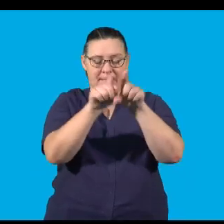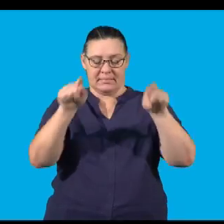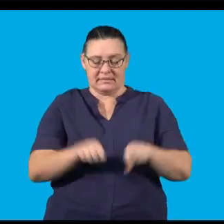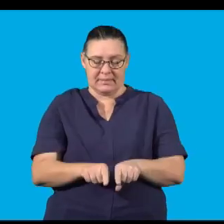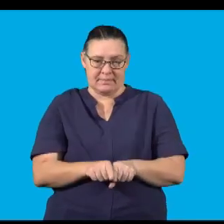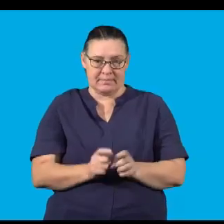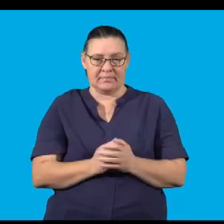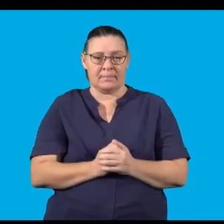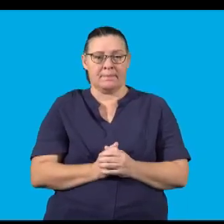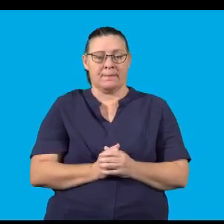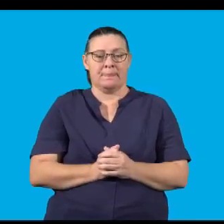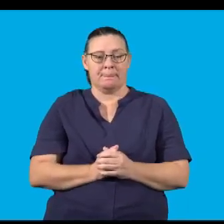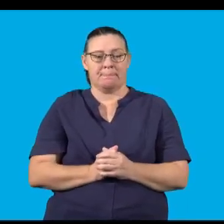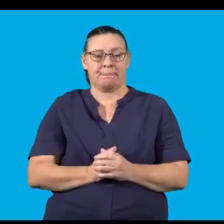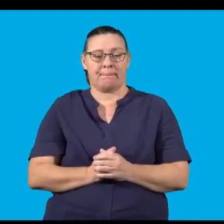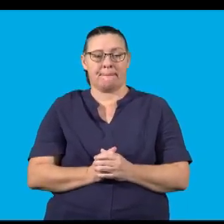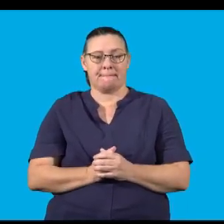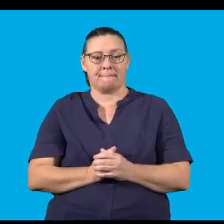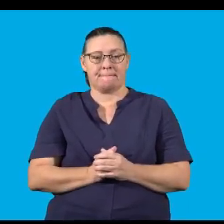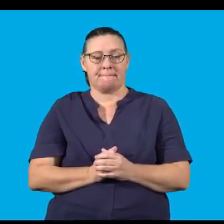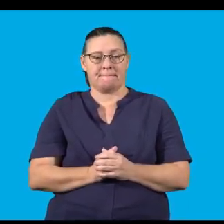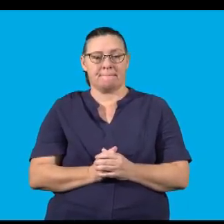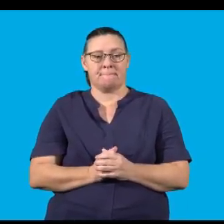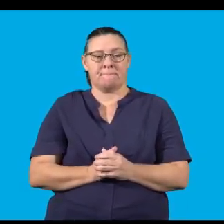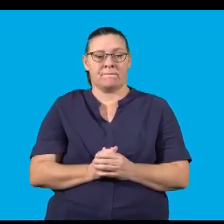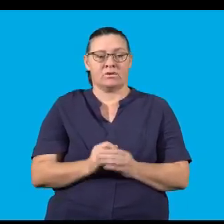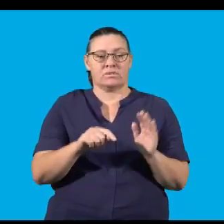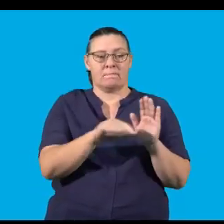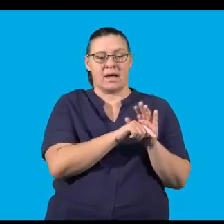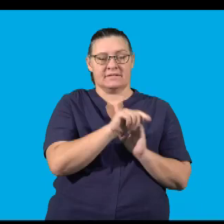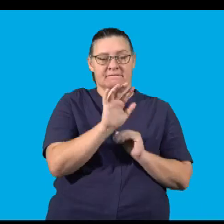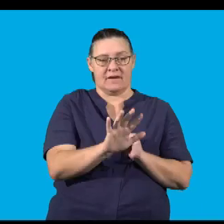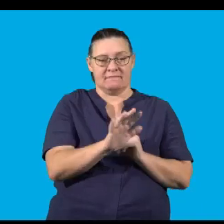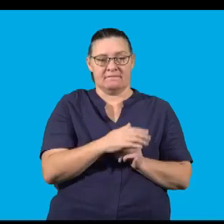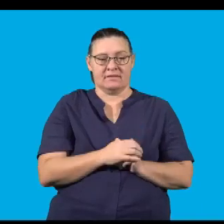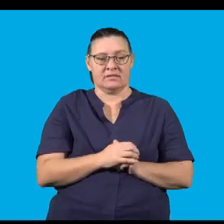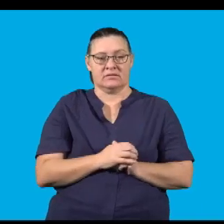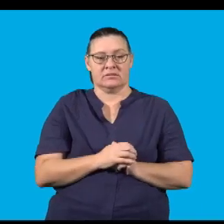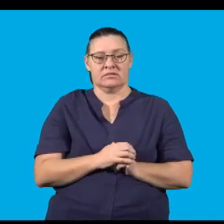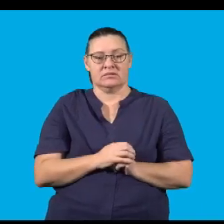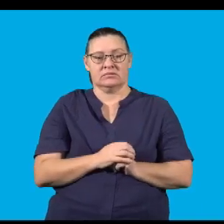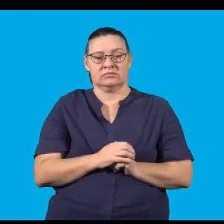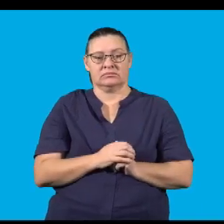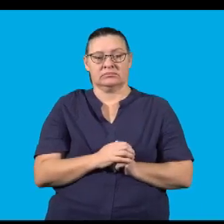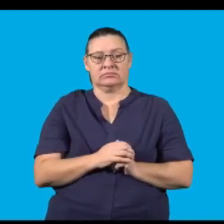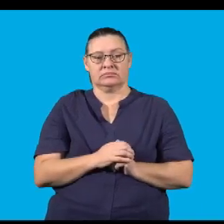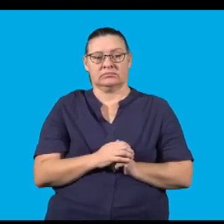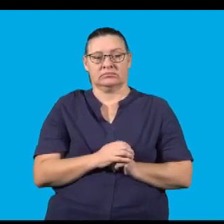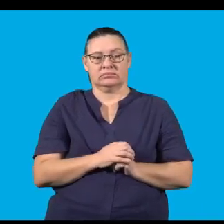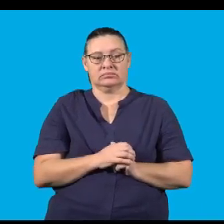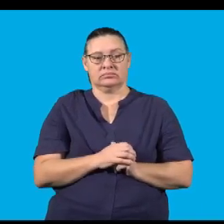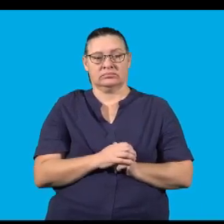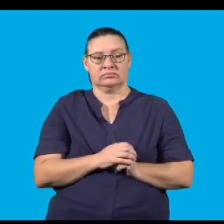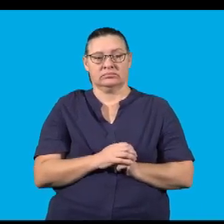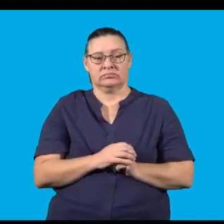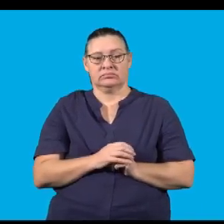one consistently. You start with the same coordinate consistently. So y2 is minus 5. And then y1